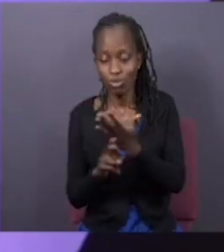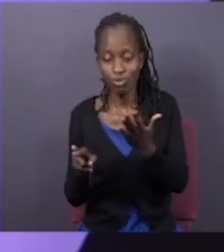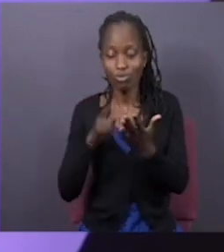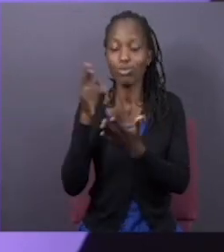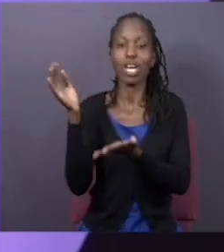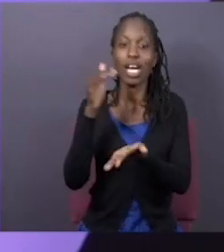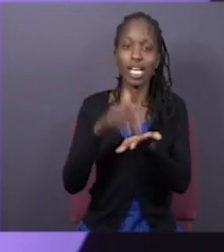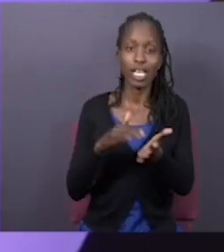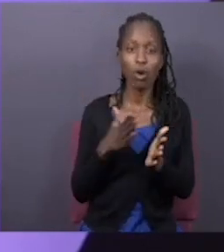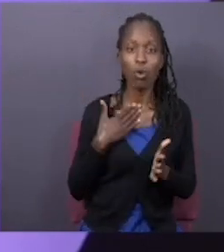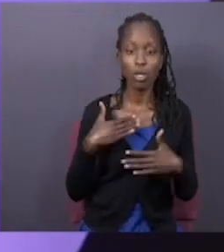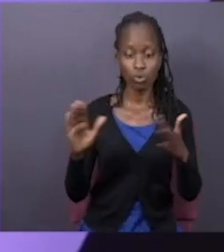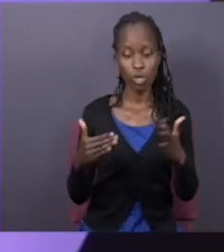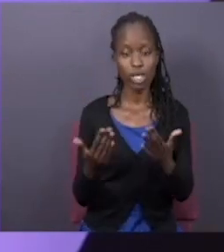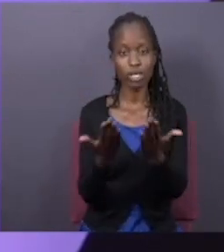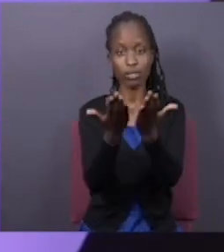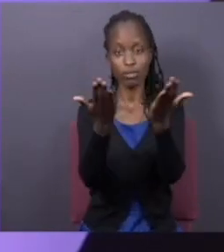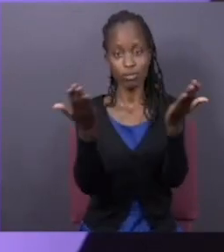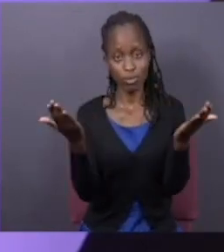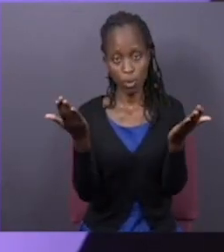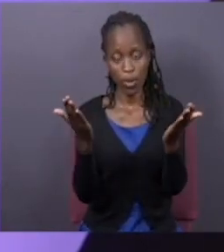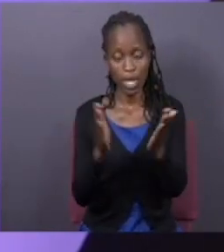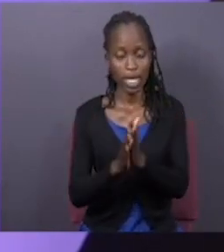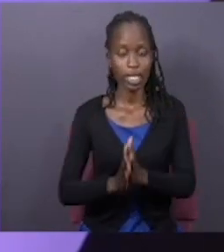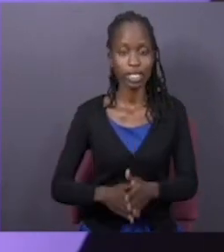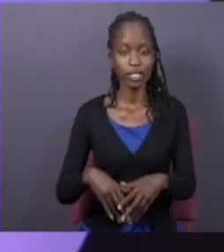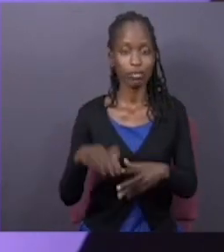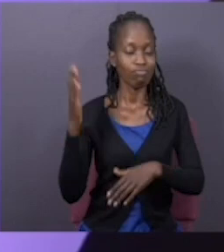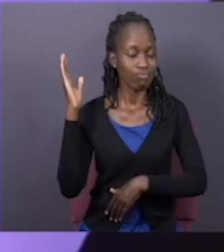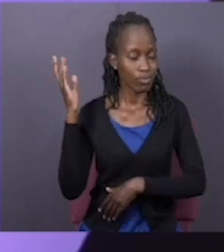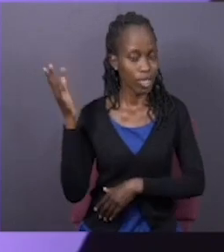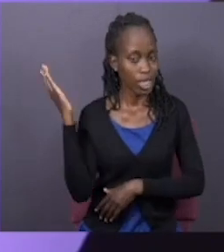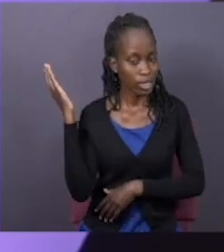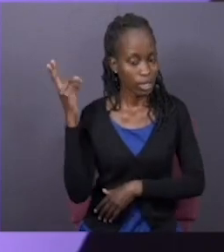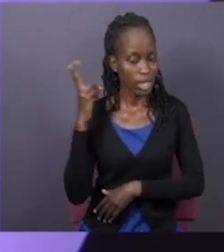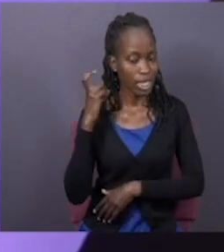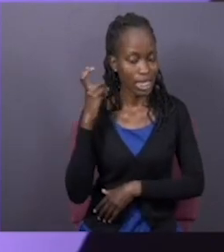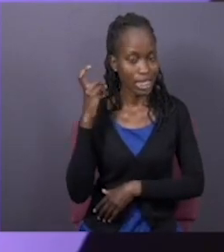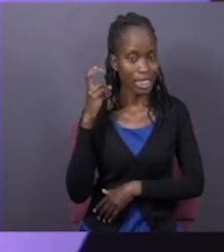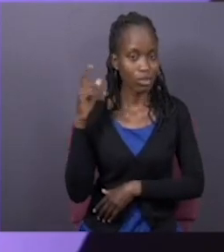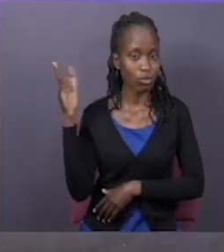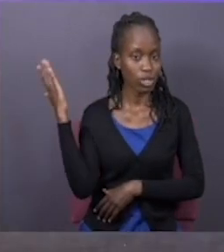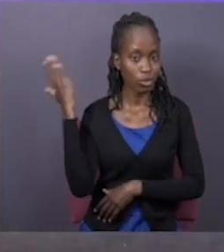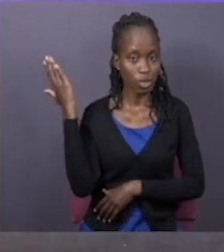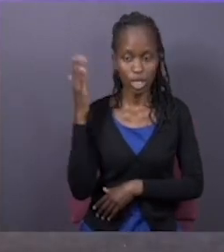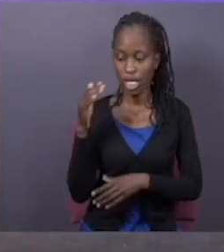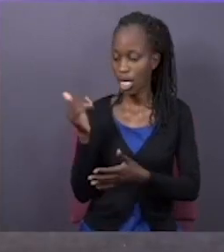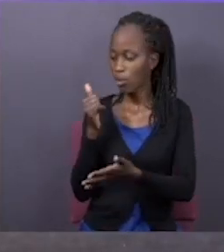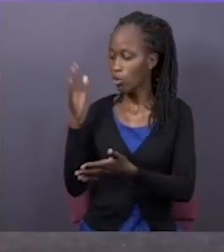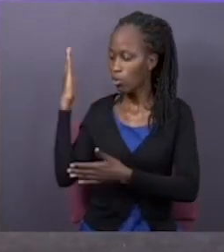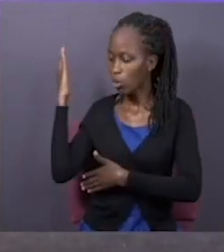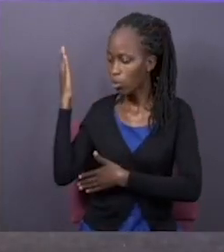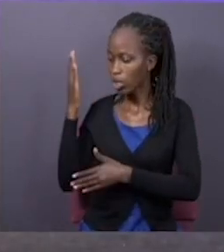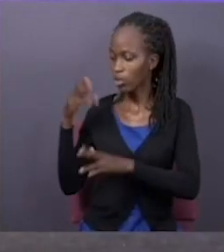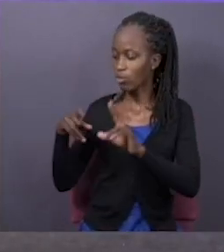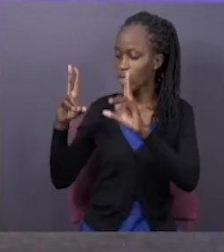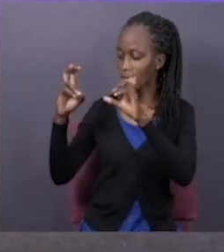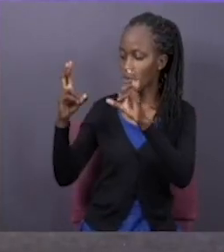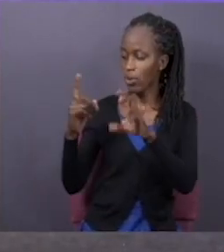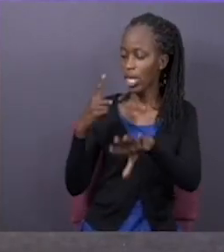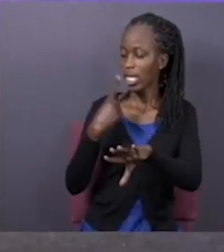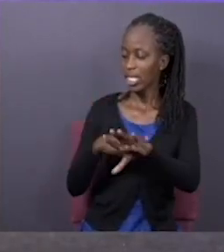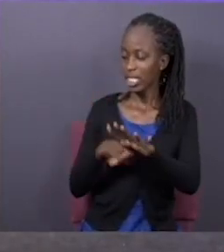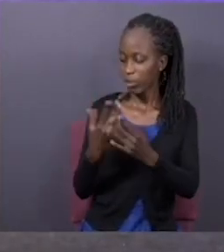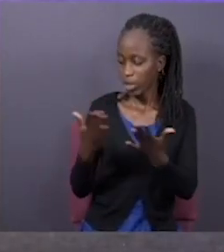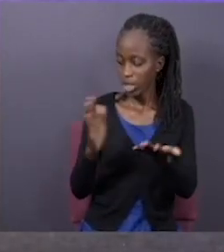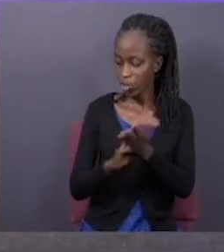So I would encourage our listeners, amen, to listen to the sermon. Amen. Mm. Amen. You'll be preaching to us from the subject, When the Going Gets